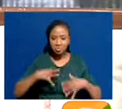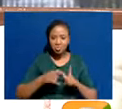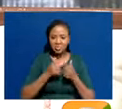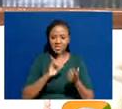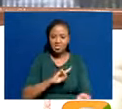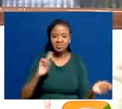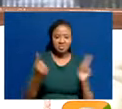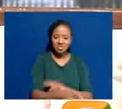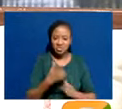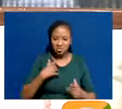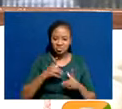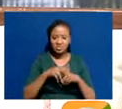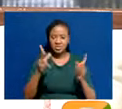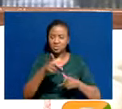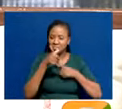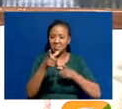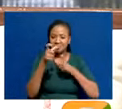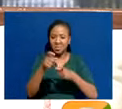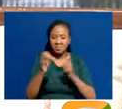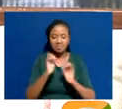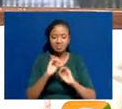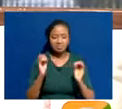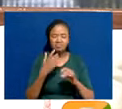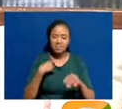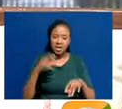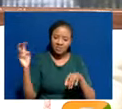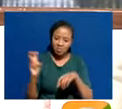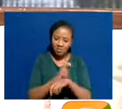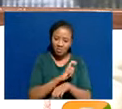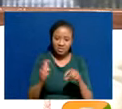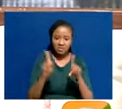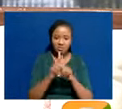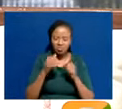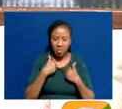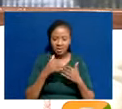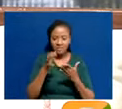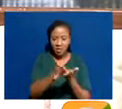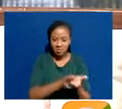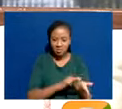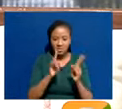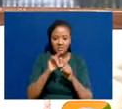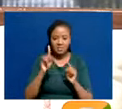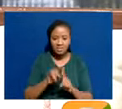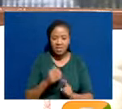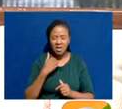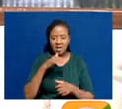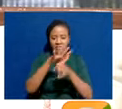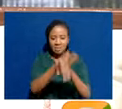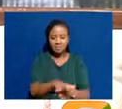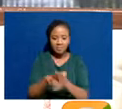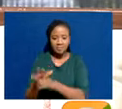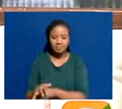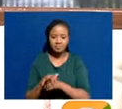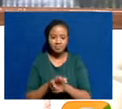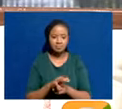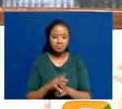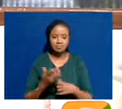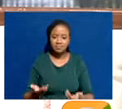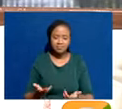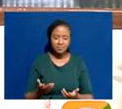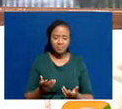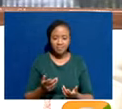up immediately they get into office. There is oversight and accountability, but there's also sabotage and bringing leaders down. It's cutting off your